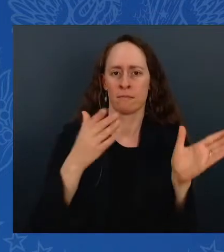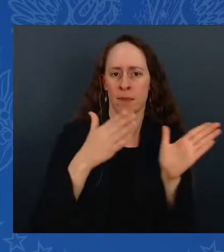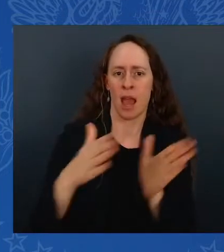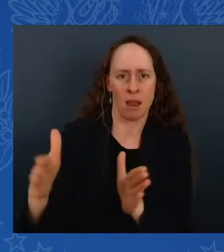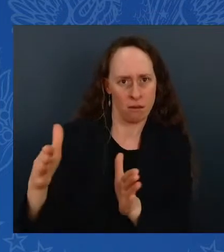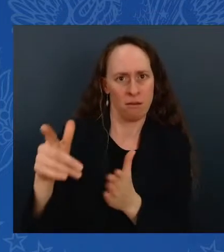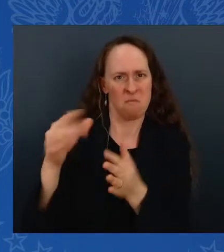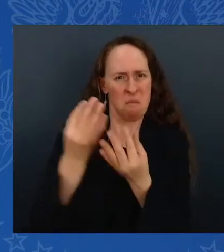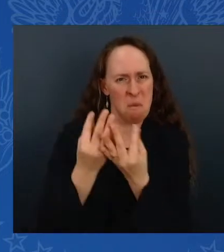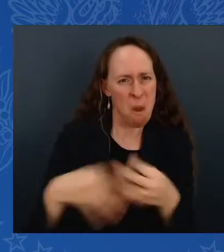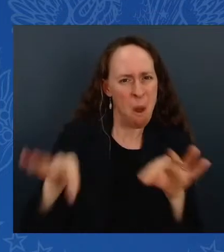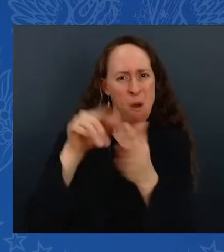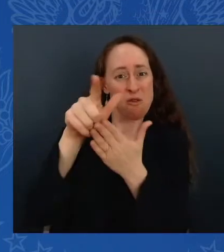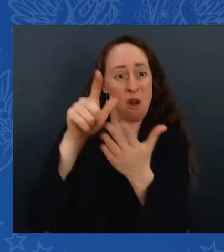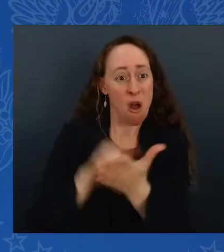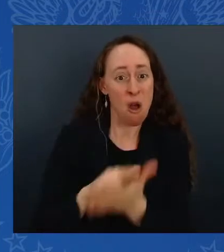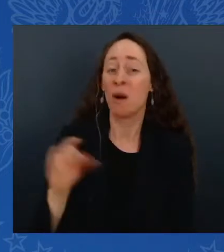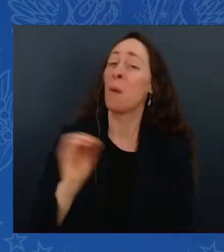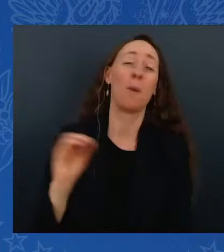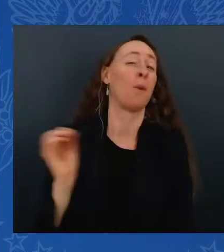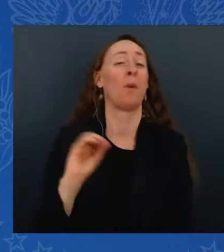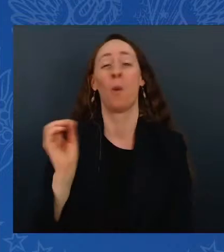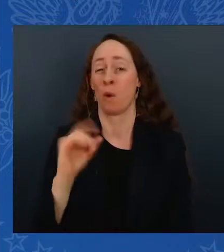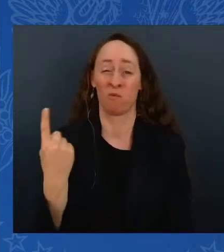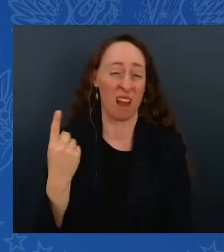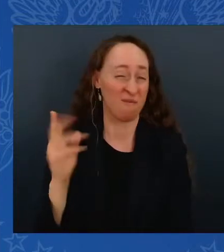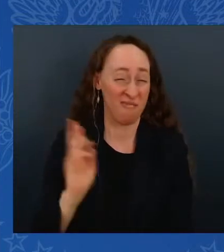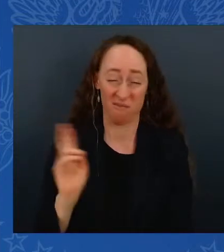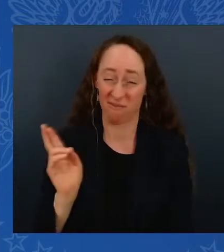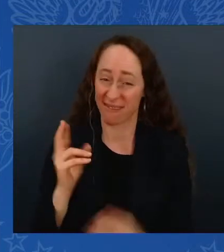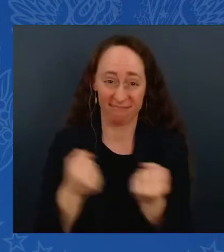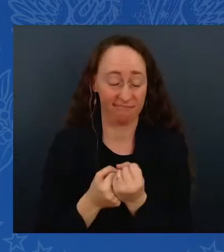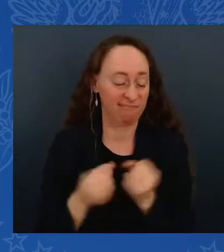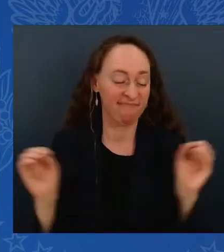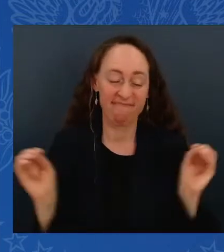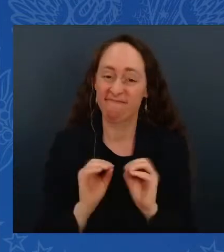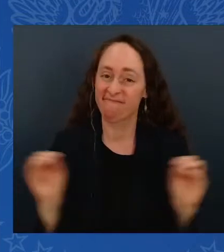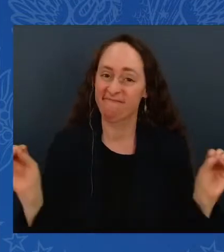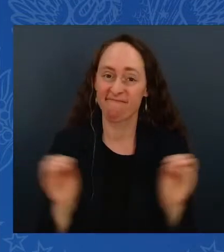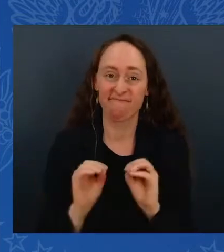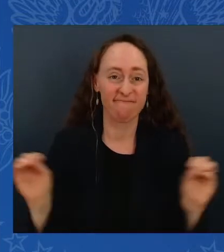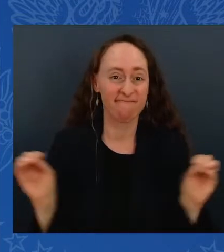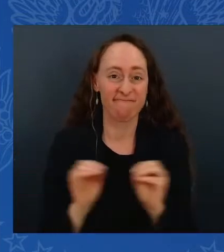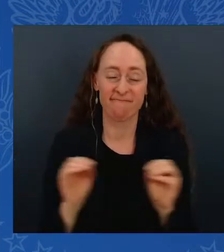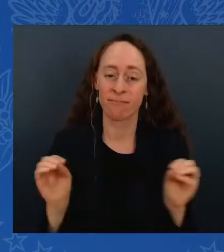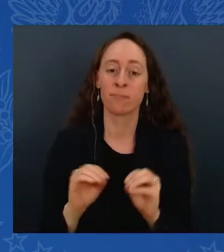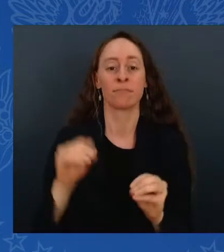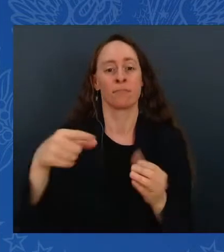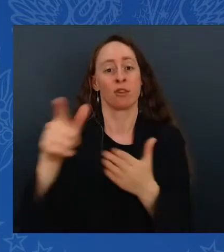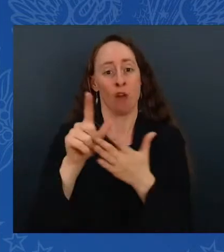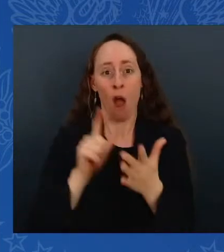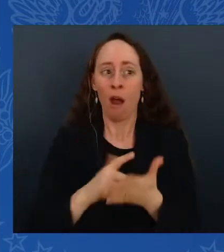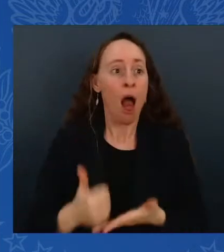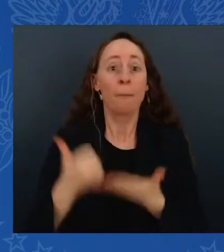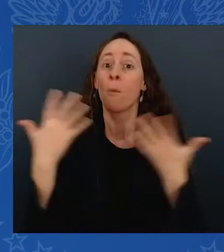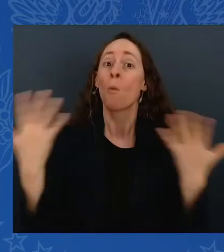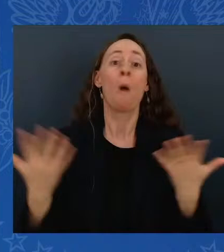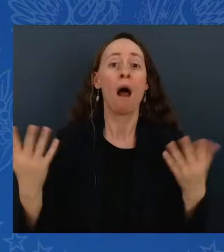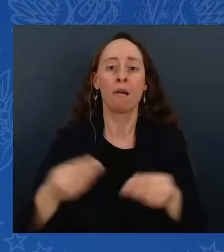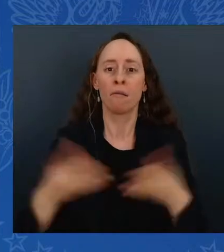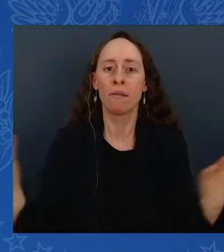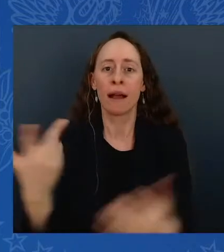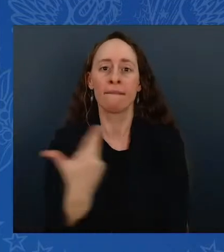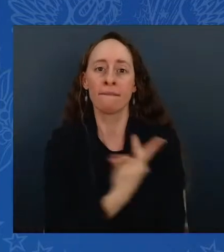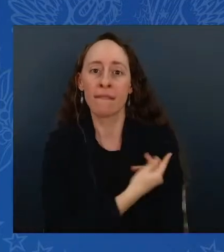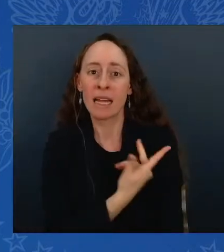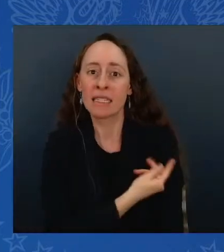voted for it. It delivered shots in the arm for vaccines to vaccinate the nation in one of the most